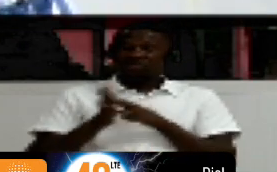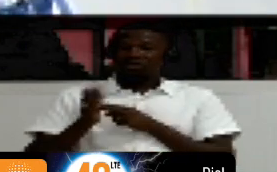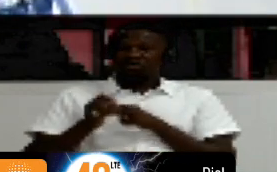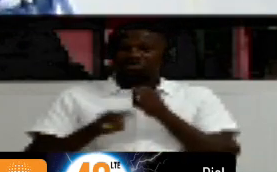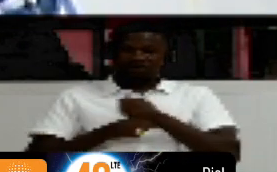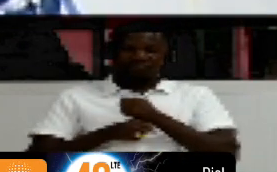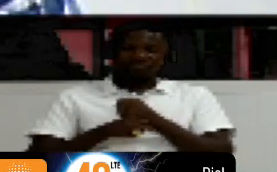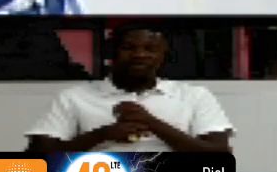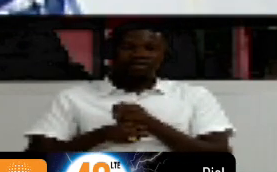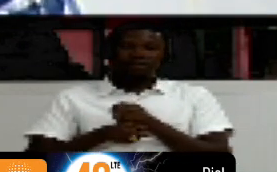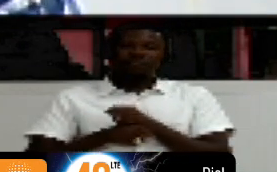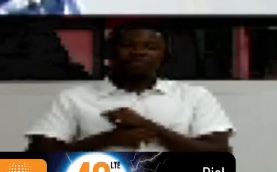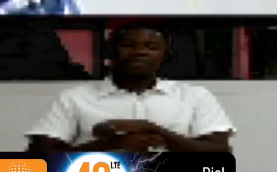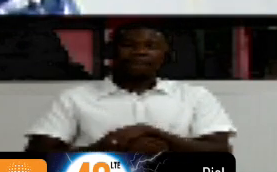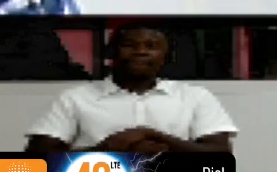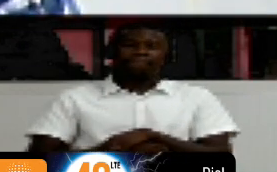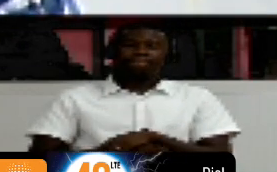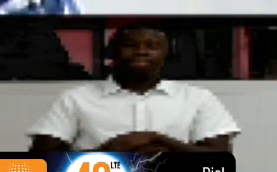fixed.